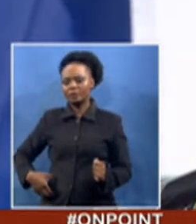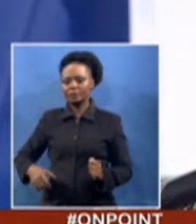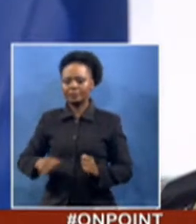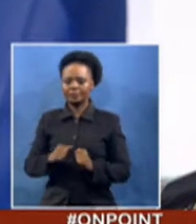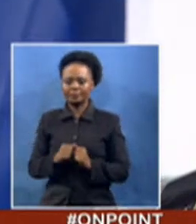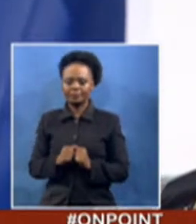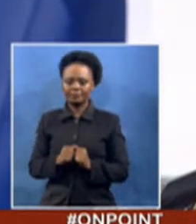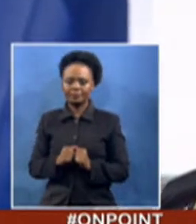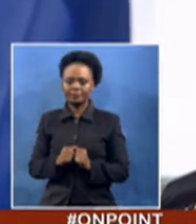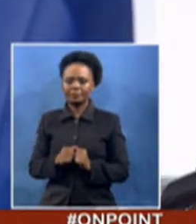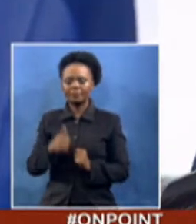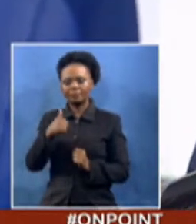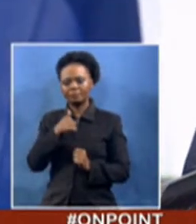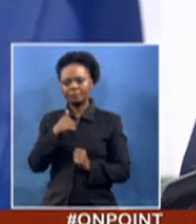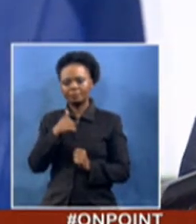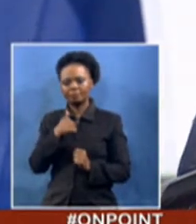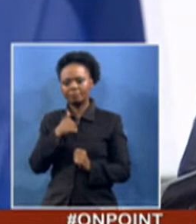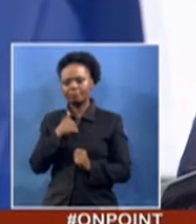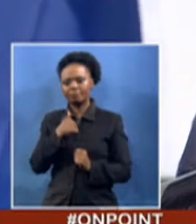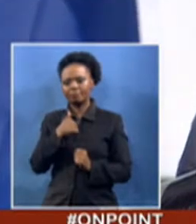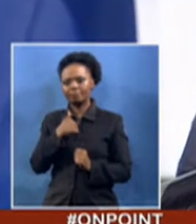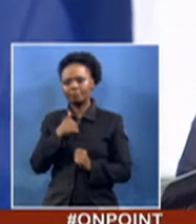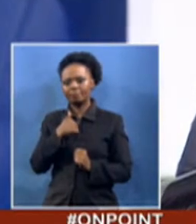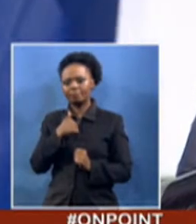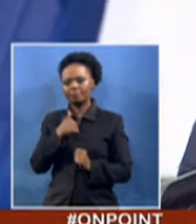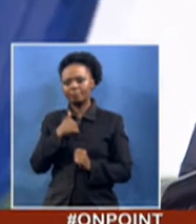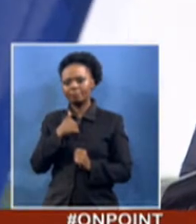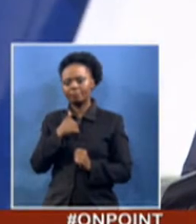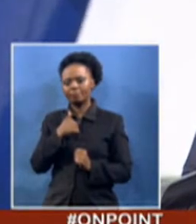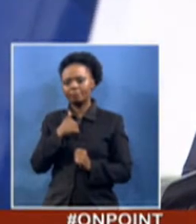pass my sincere gratitude and